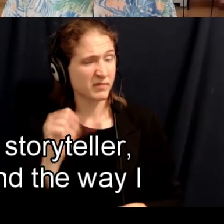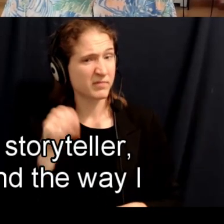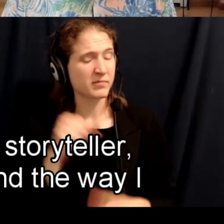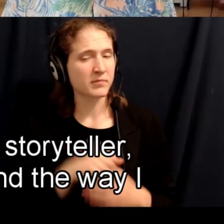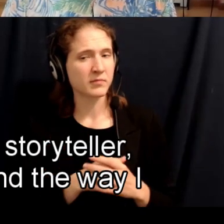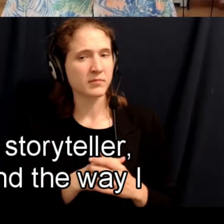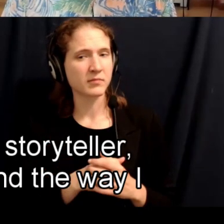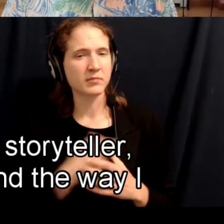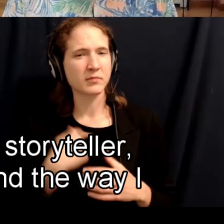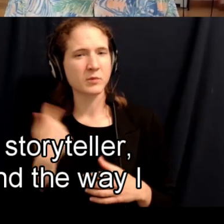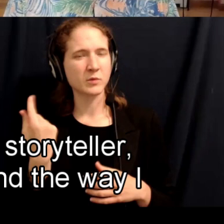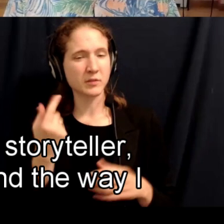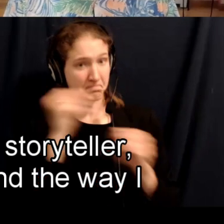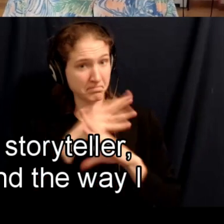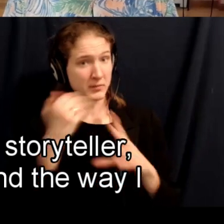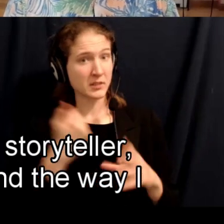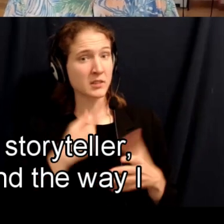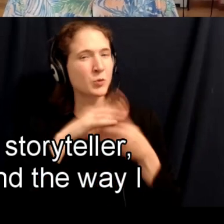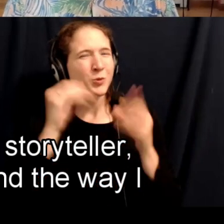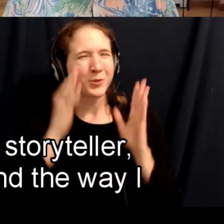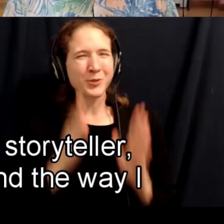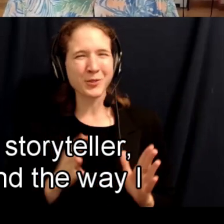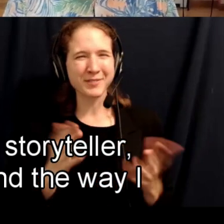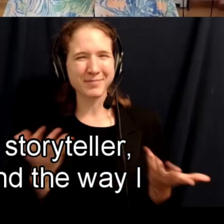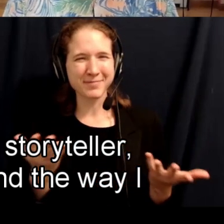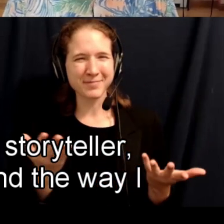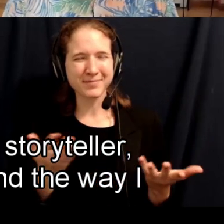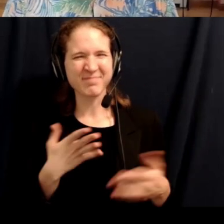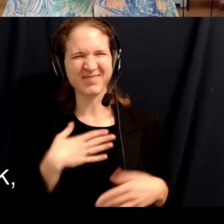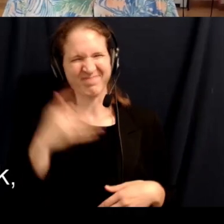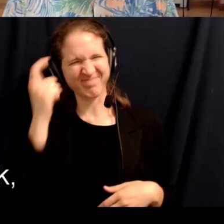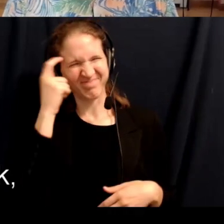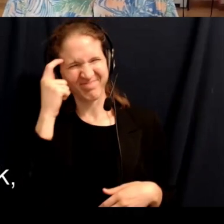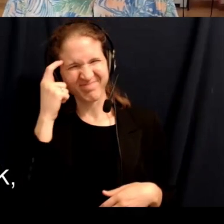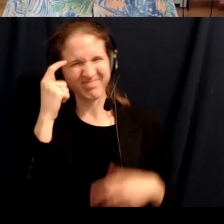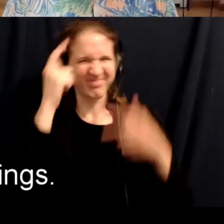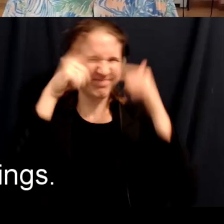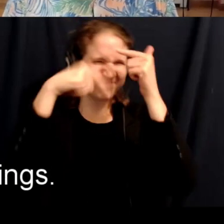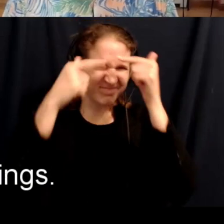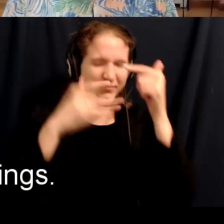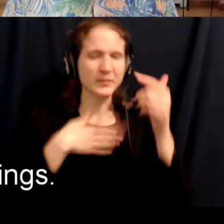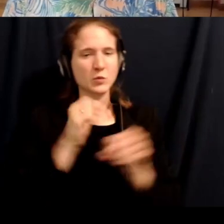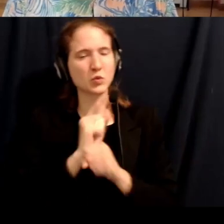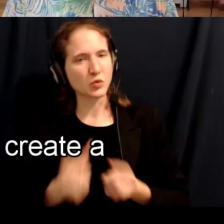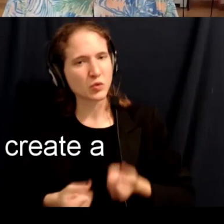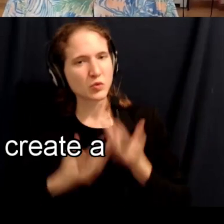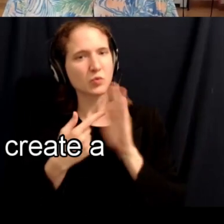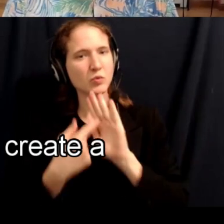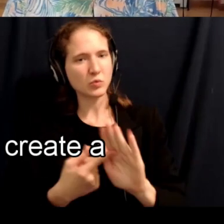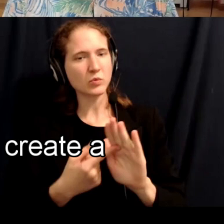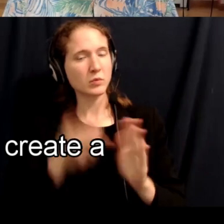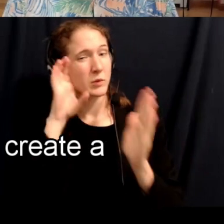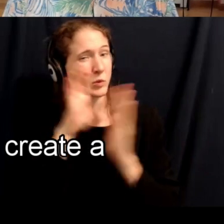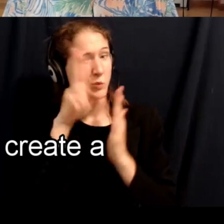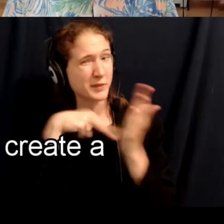I always saw myself as a storyteller. The way my mind works and the way I present my work, even with my paintings, I feel that